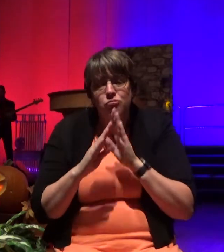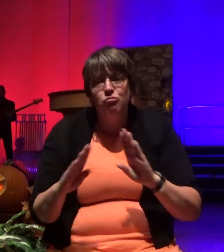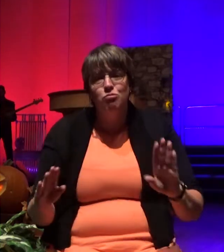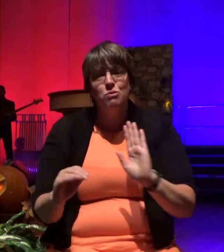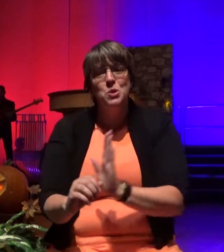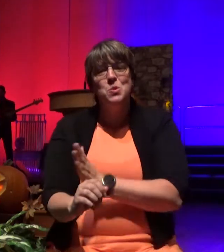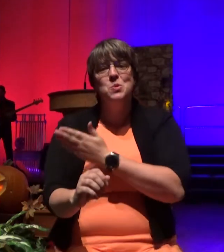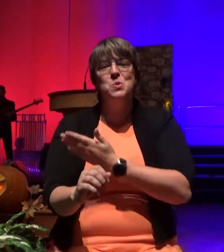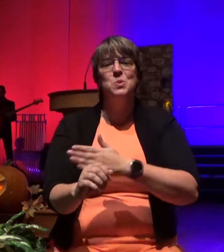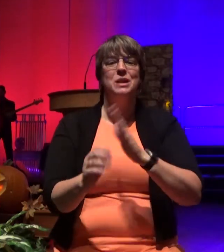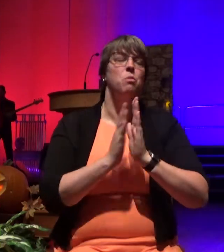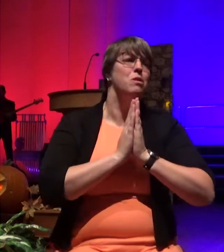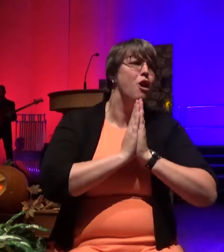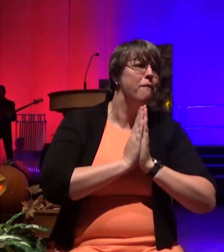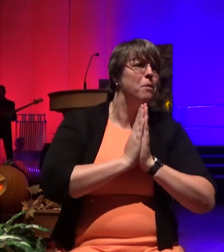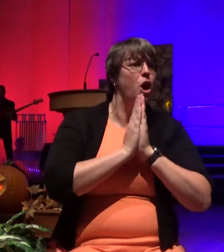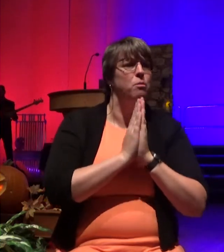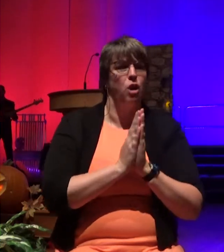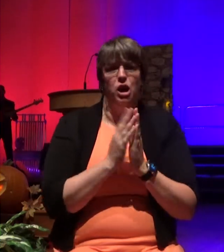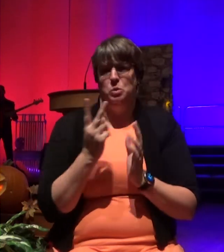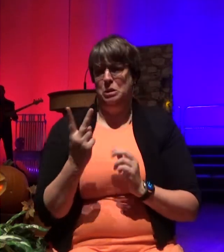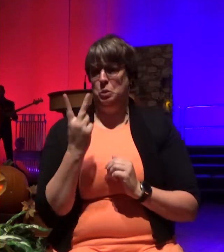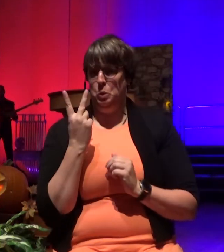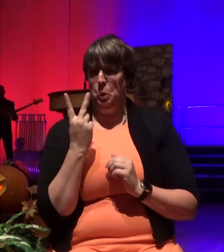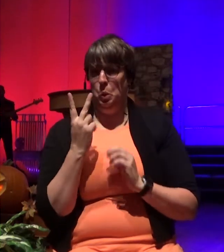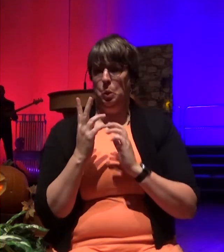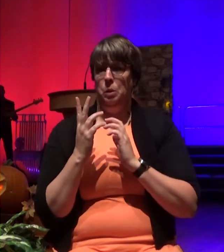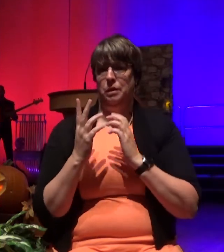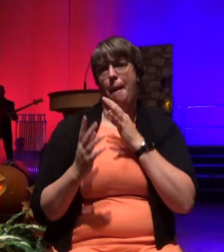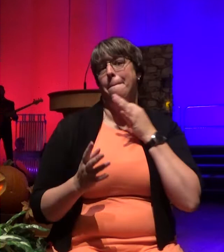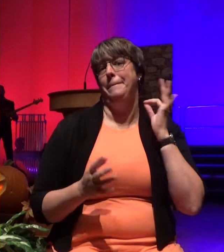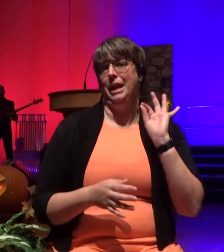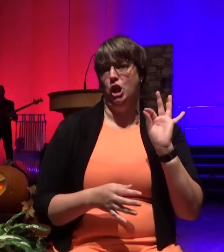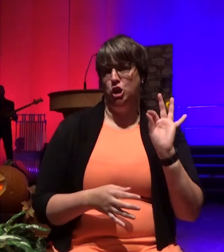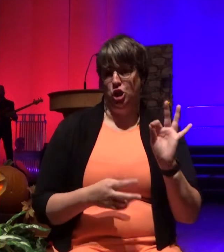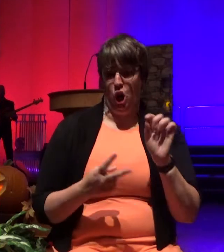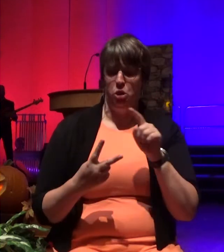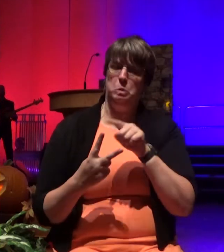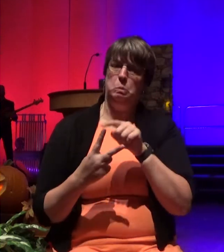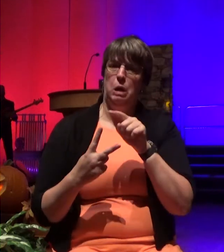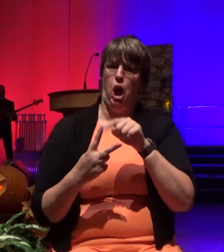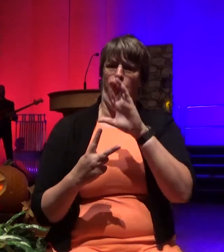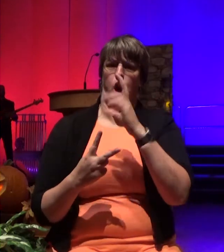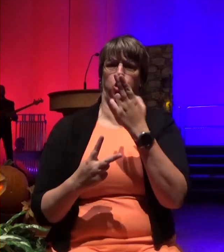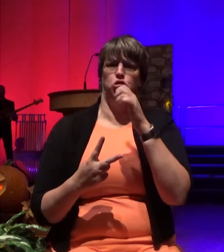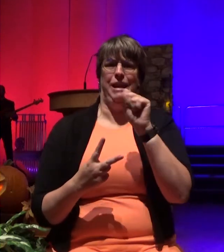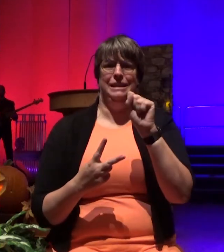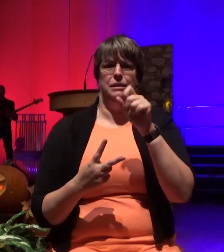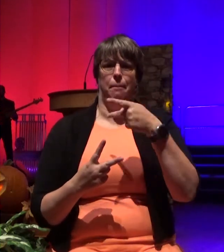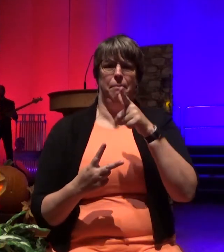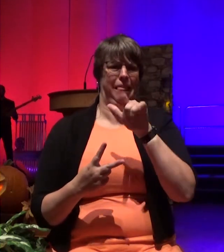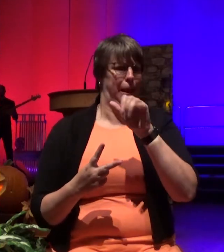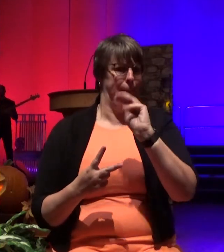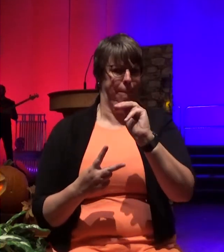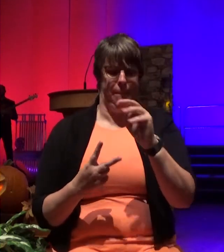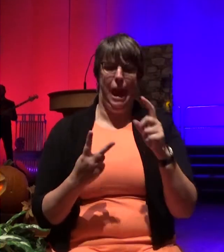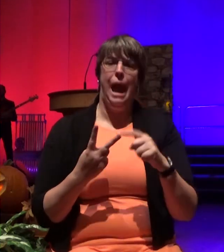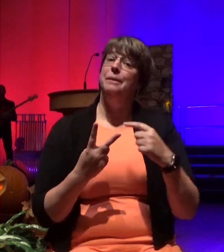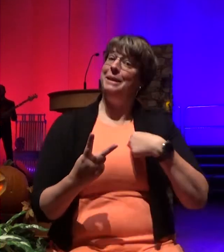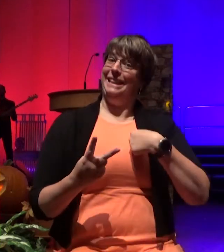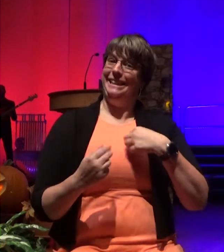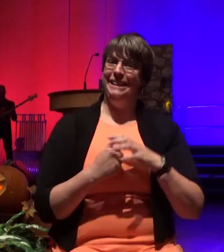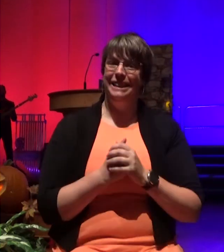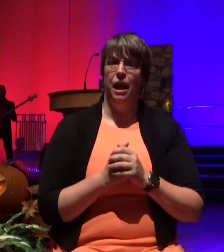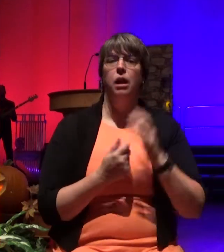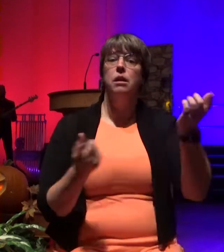will be shared by two ministers, Chris Plim and me, Michelle Medrano. Come for the whole 3 hours or just for a while.